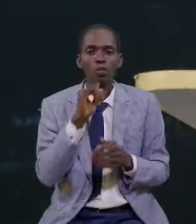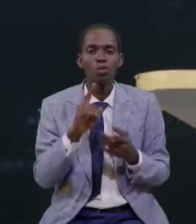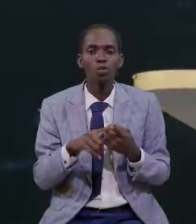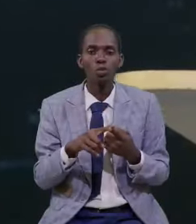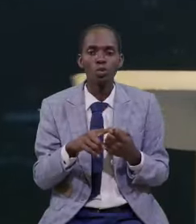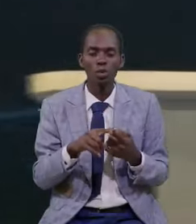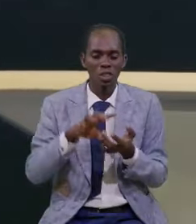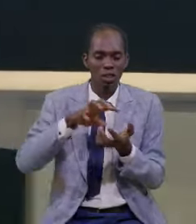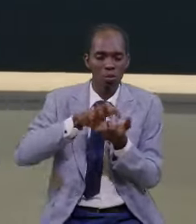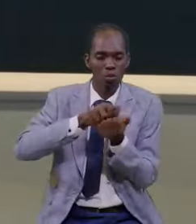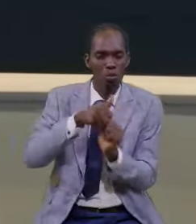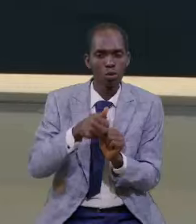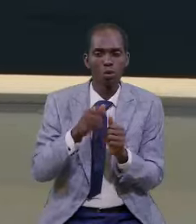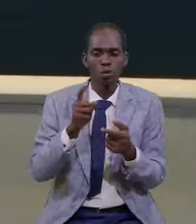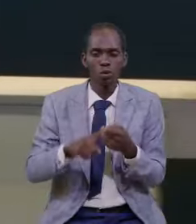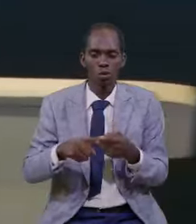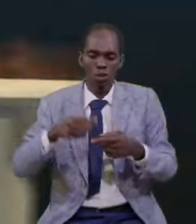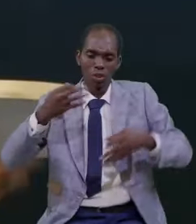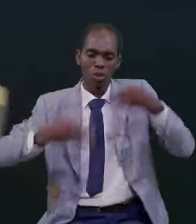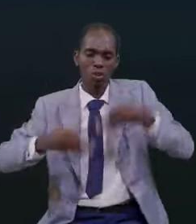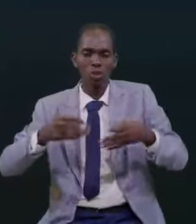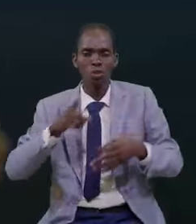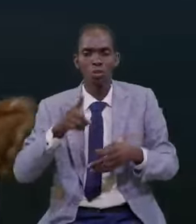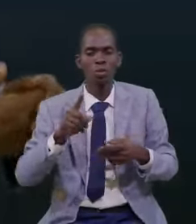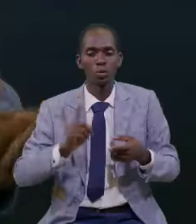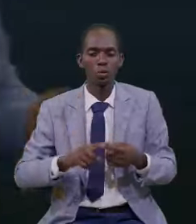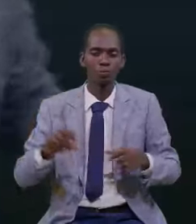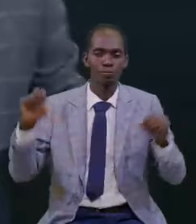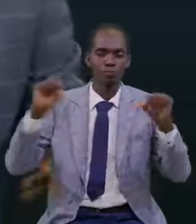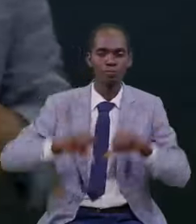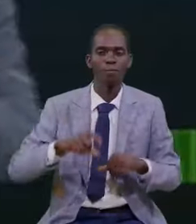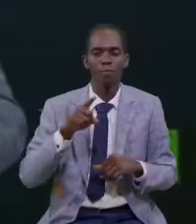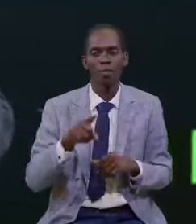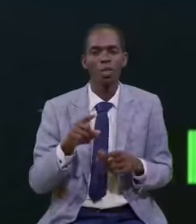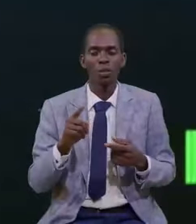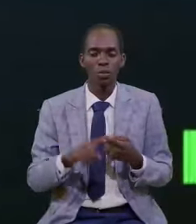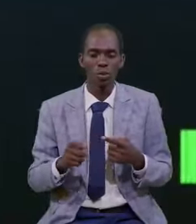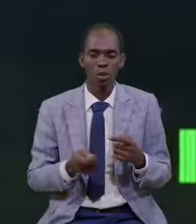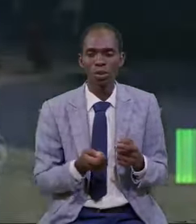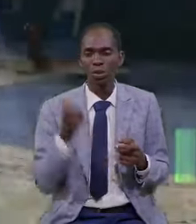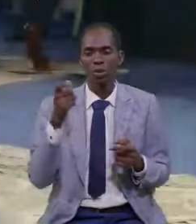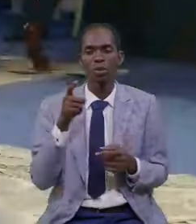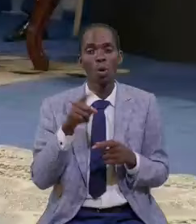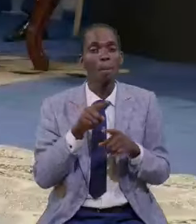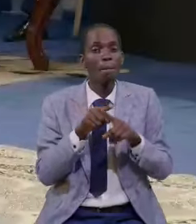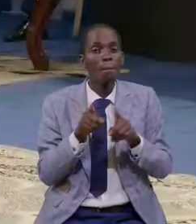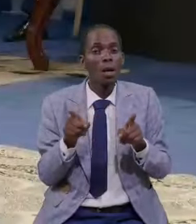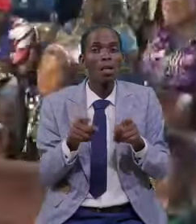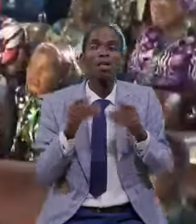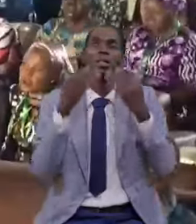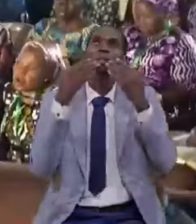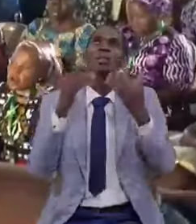you, crucify you, get rid of you. But thank God. Somebody say, thank